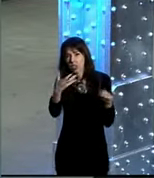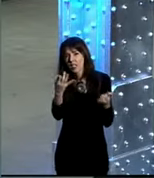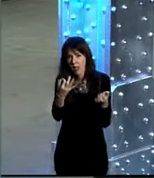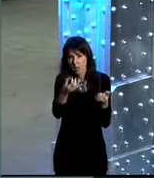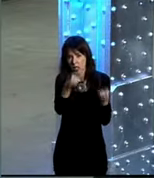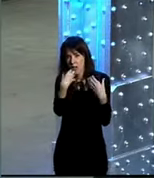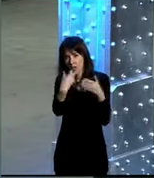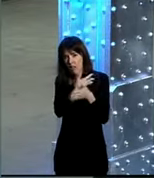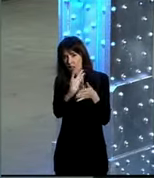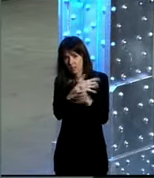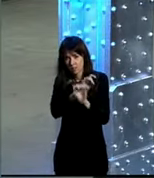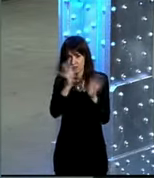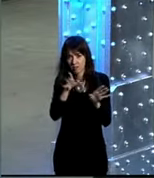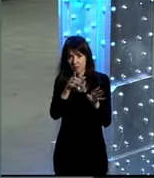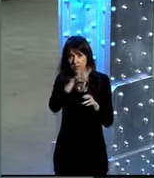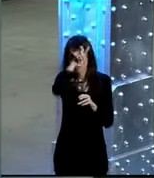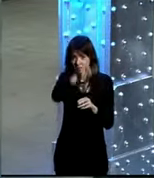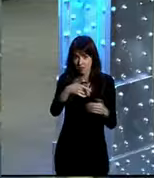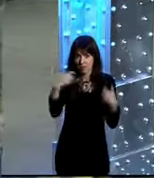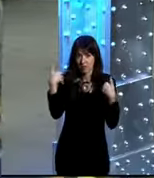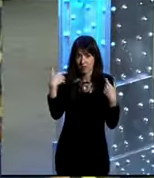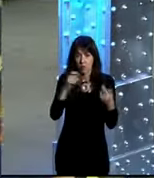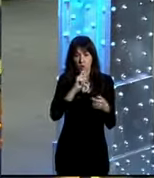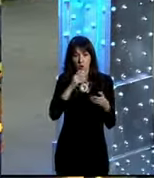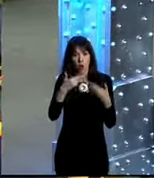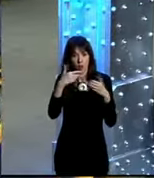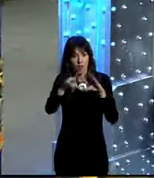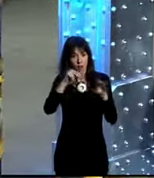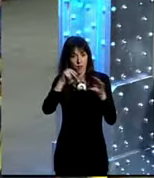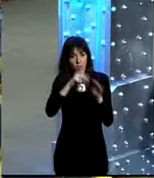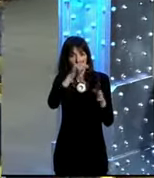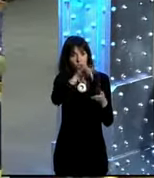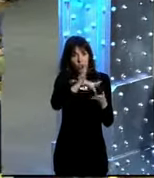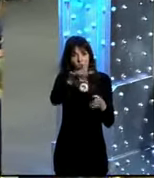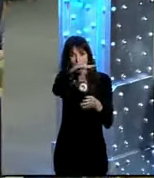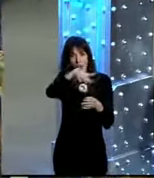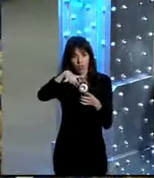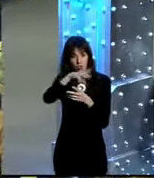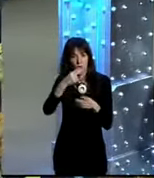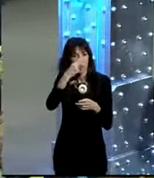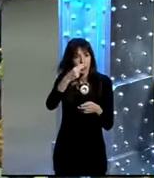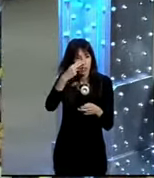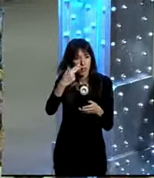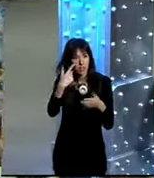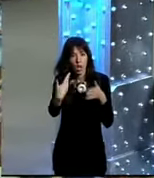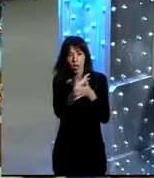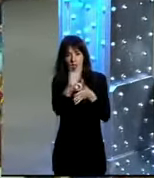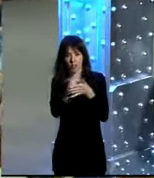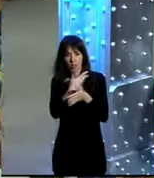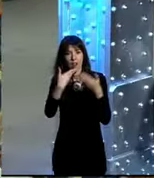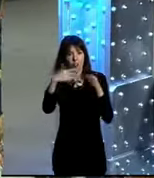the environment in these different territories. So he went to a gold mine in Finnish Lapland. He went